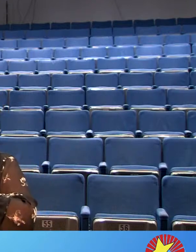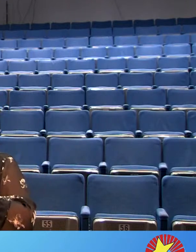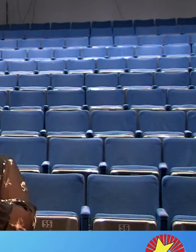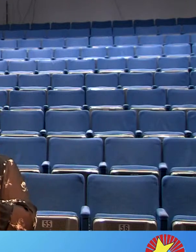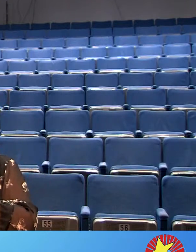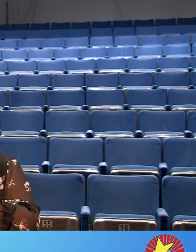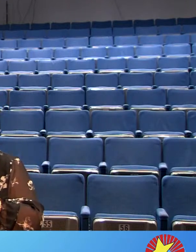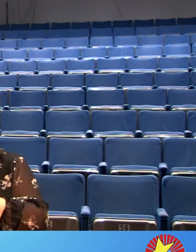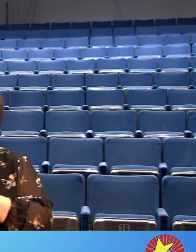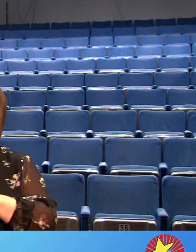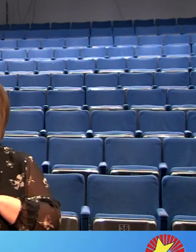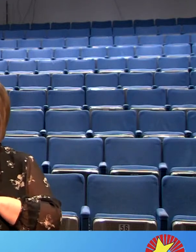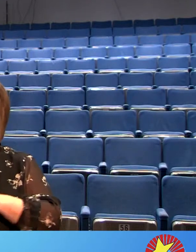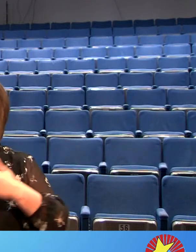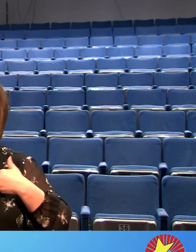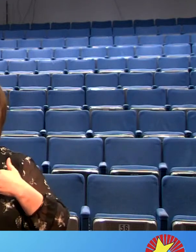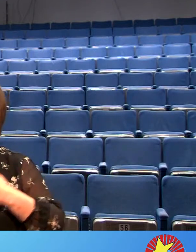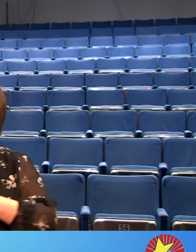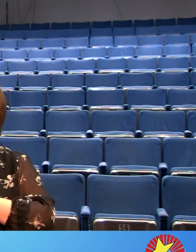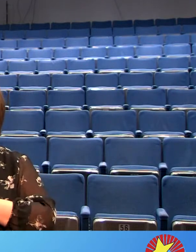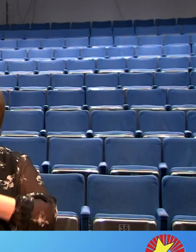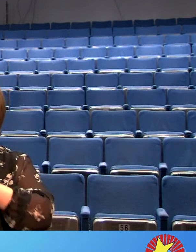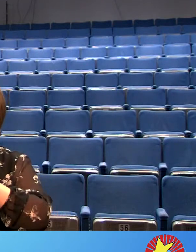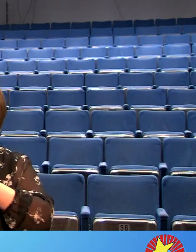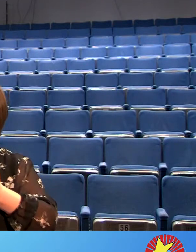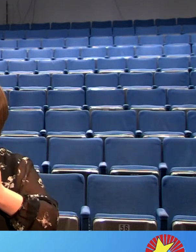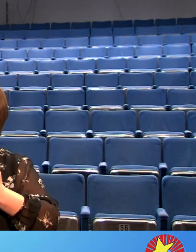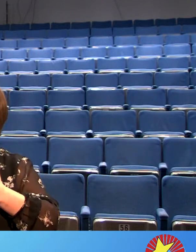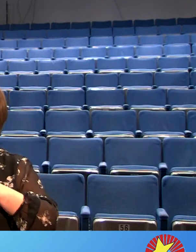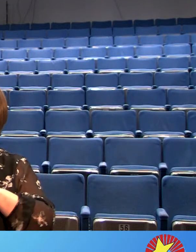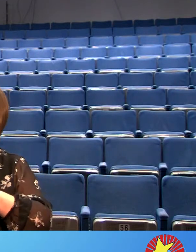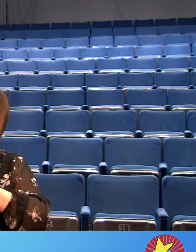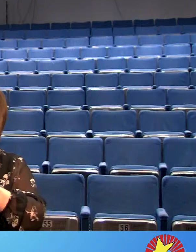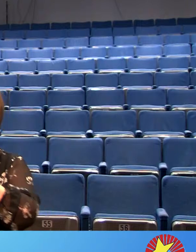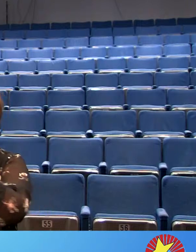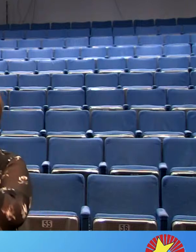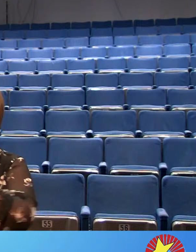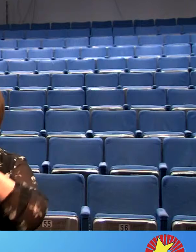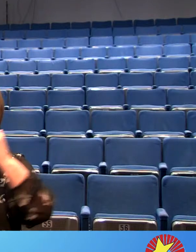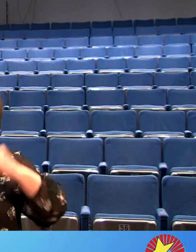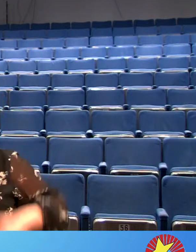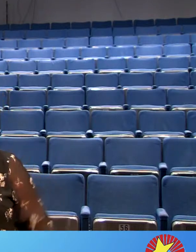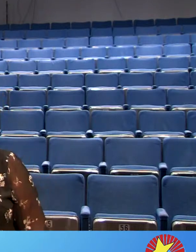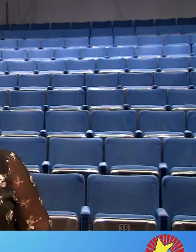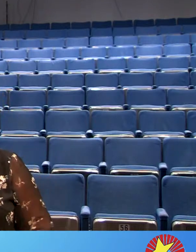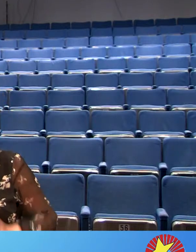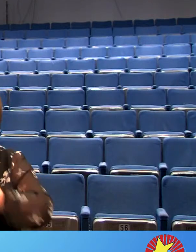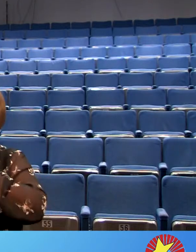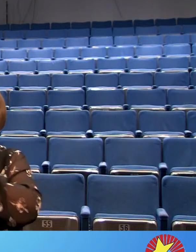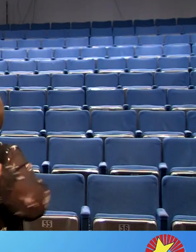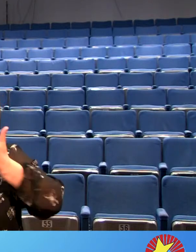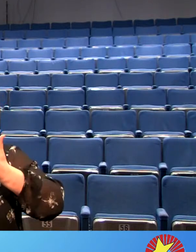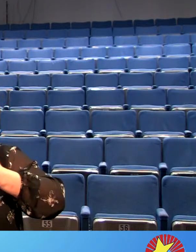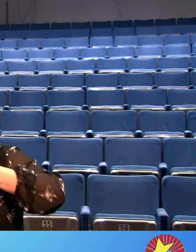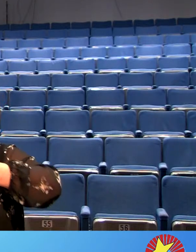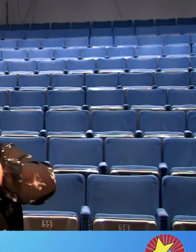in the areas of ELA. We had 10 students that reached level